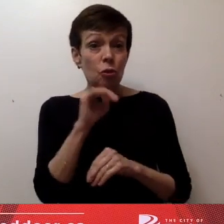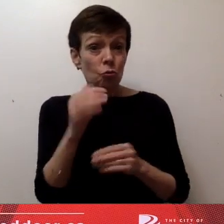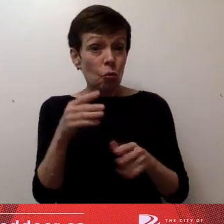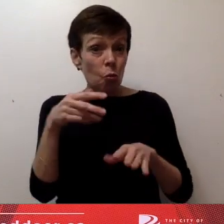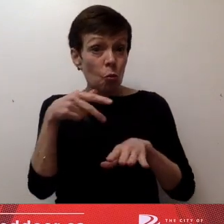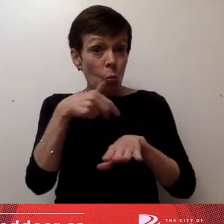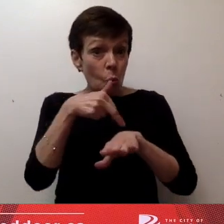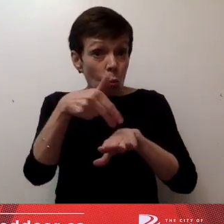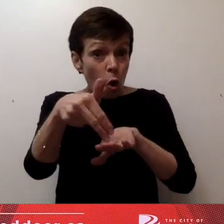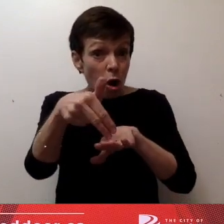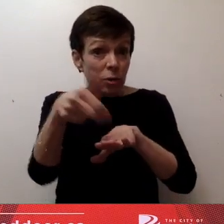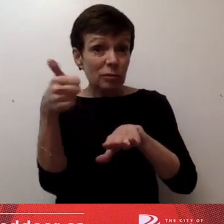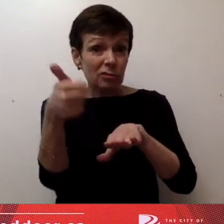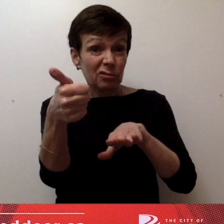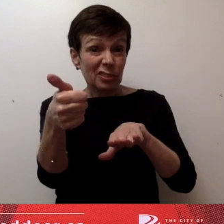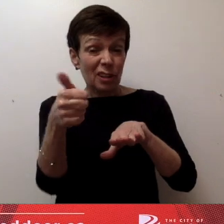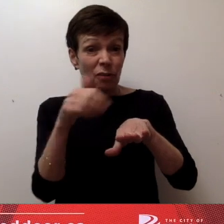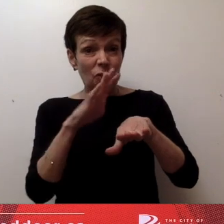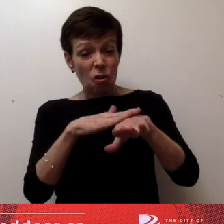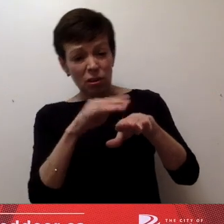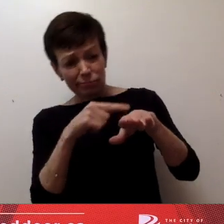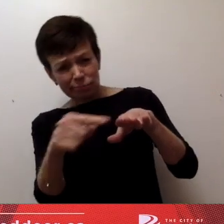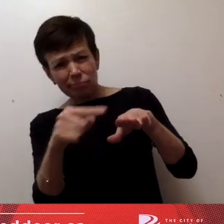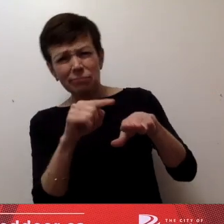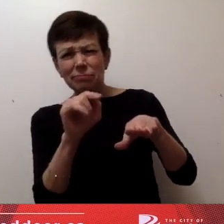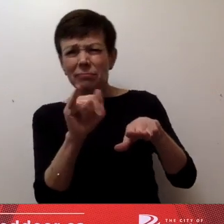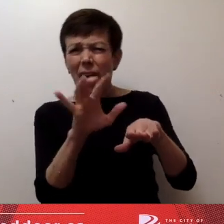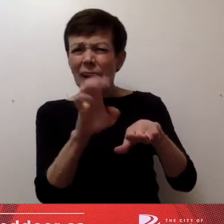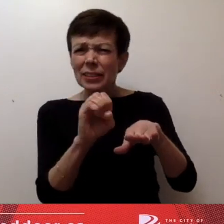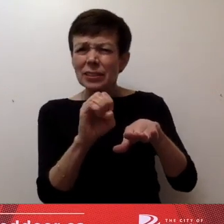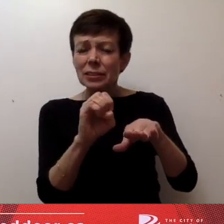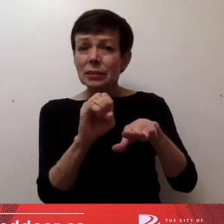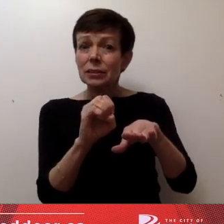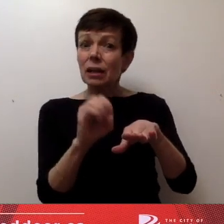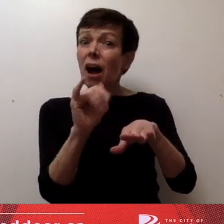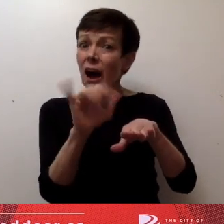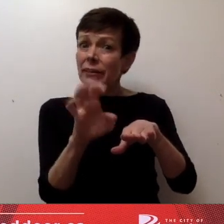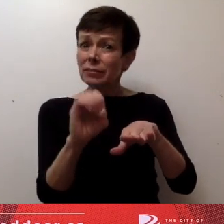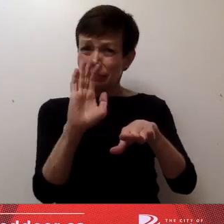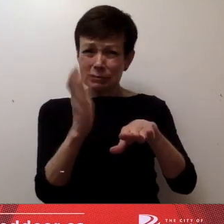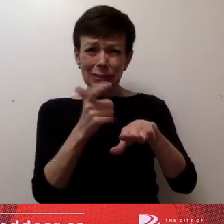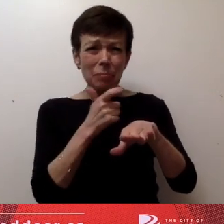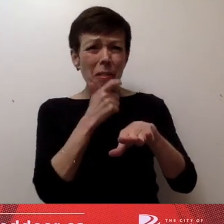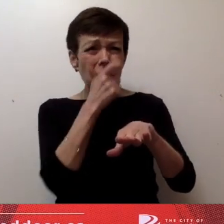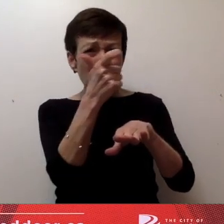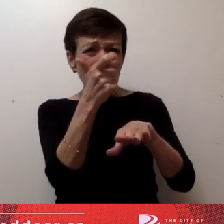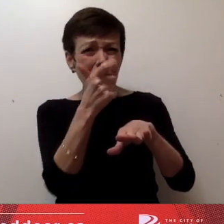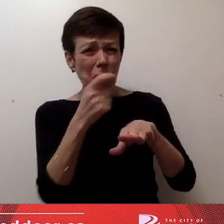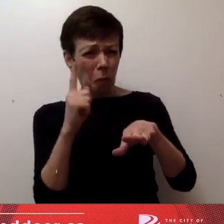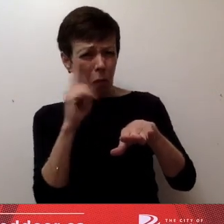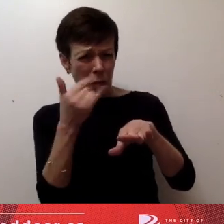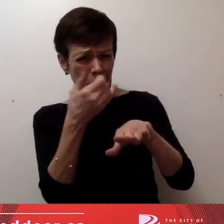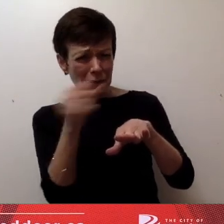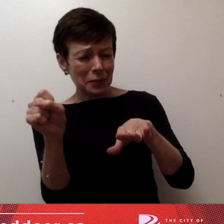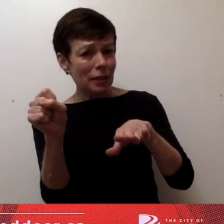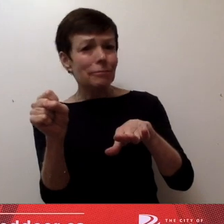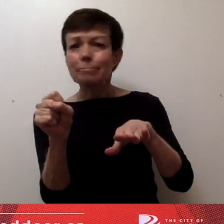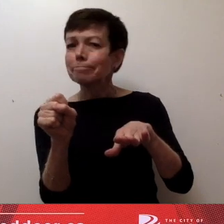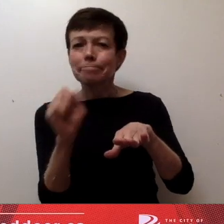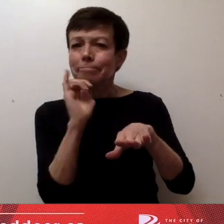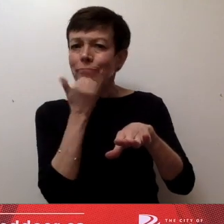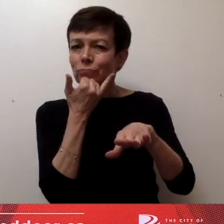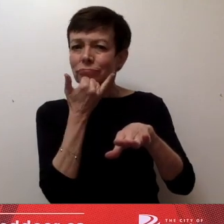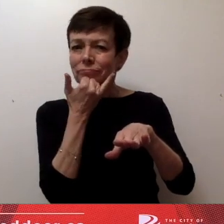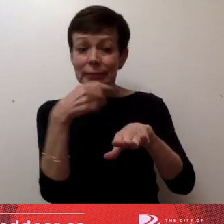pets walk on any ice-covered bodies of water. Although the ice may look thick and it may look safe, this can be